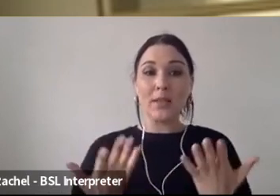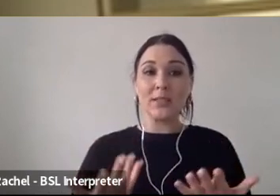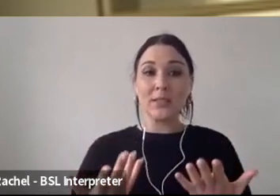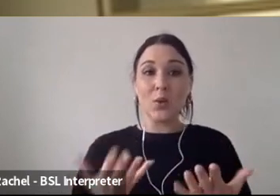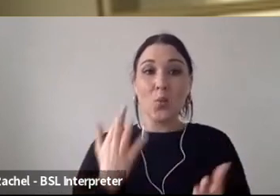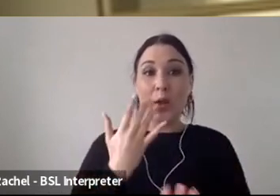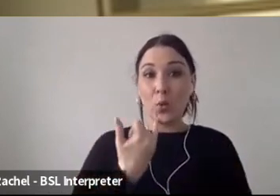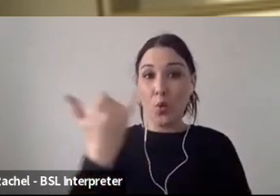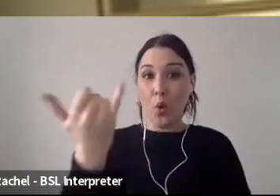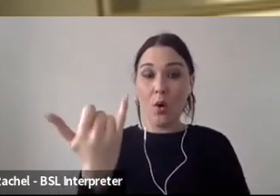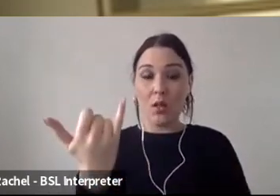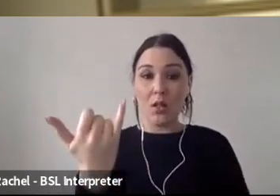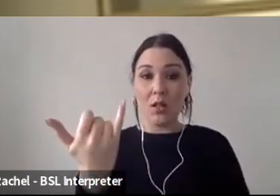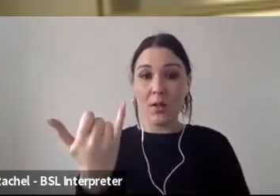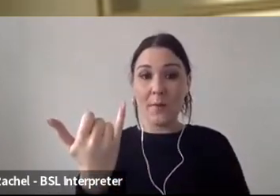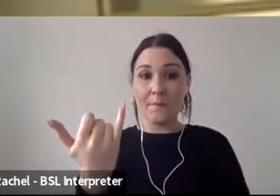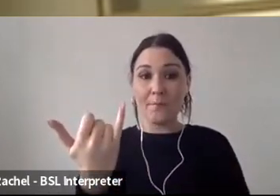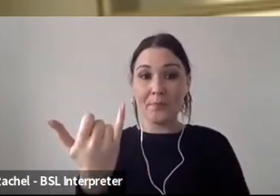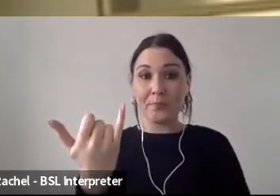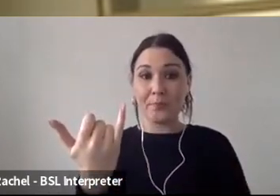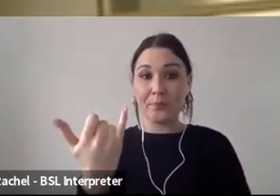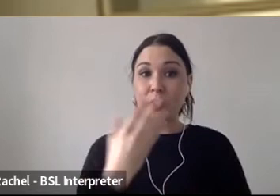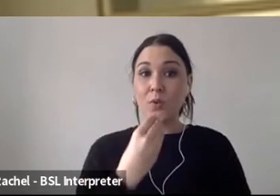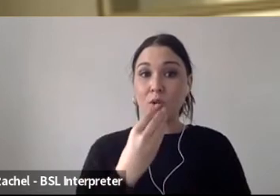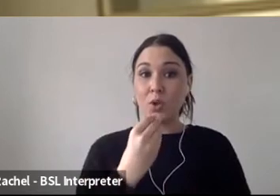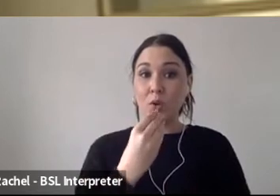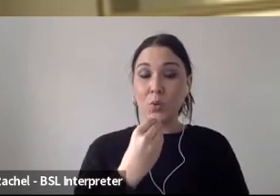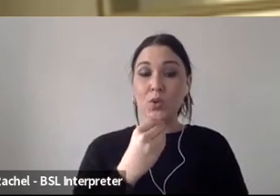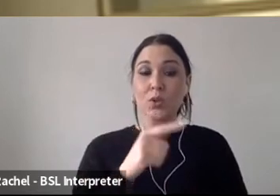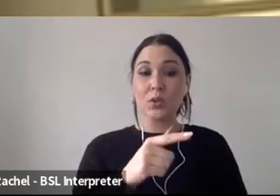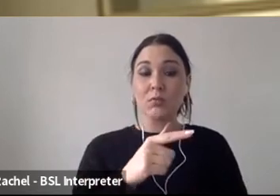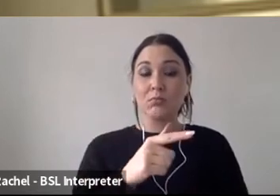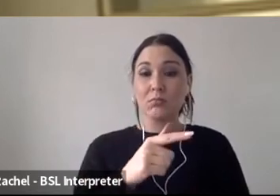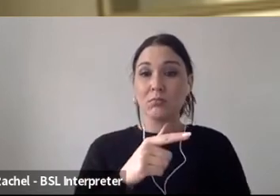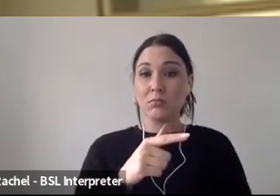them, I mean, you can do it on the line. If you want to call them,